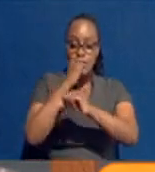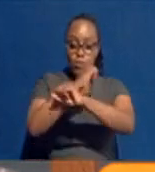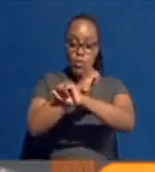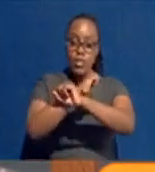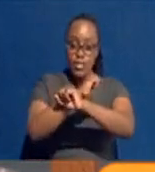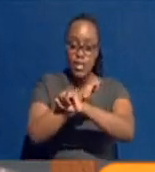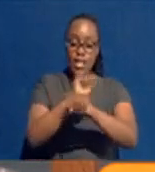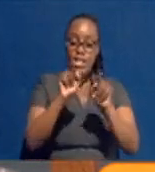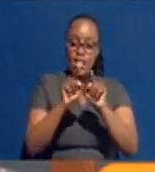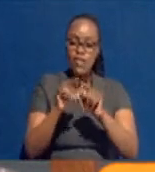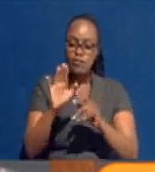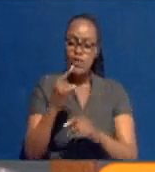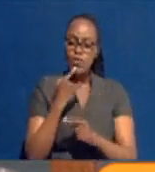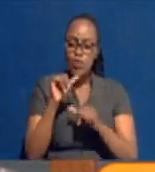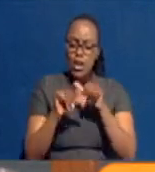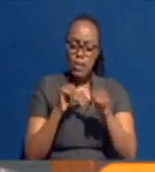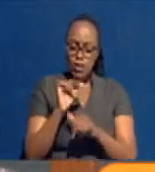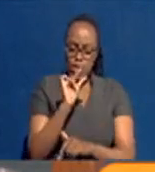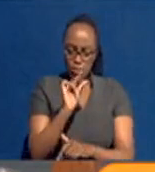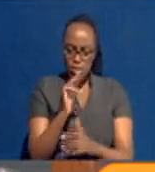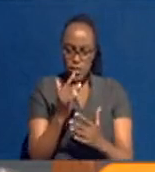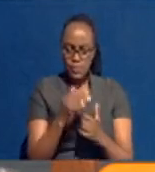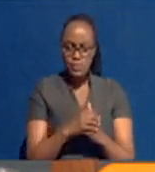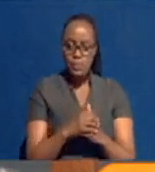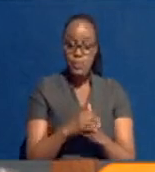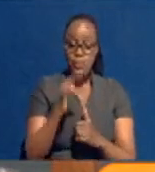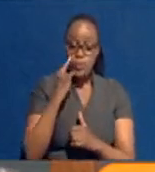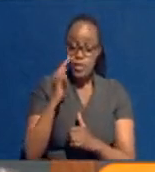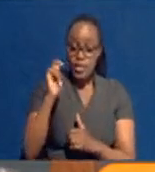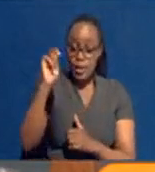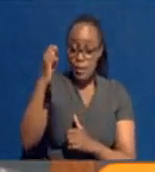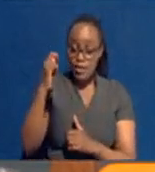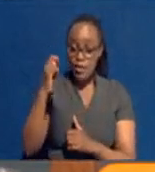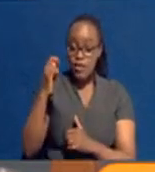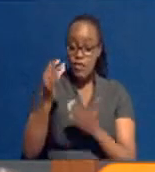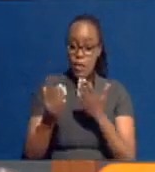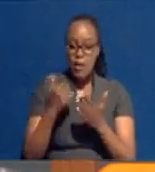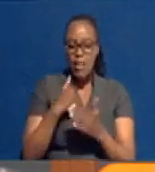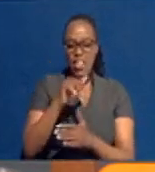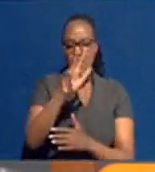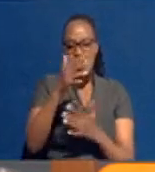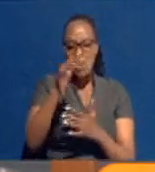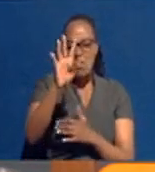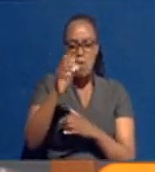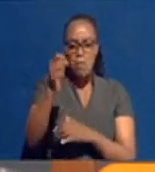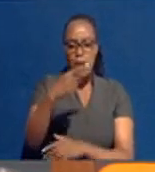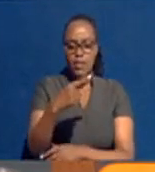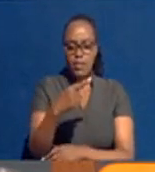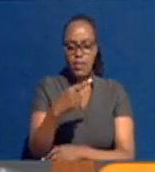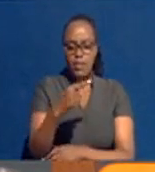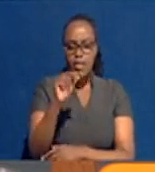Constitution. And let's look at it this way. The president is probably 3 or 4 months